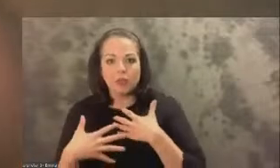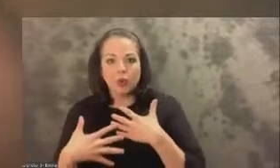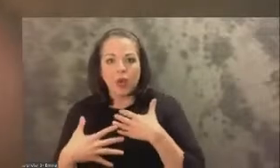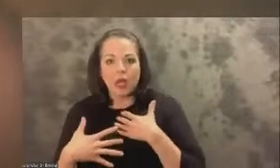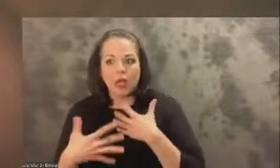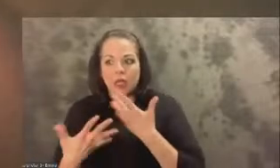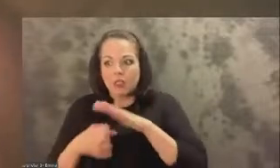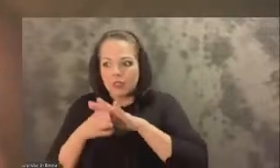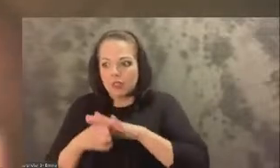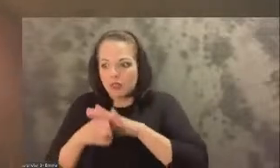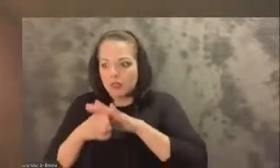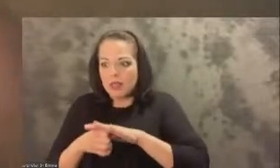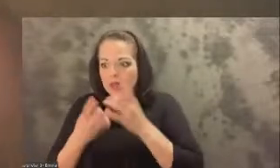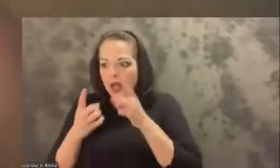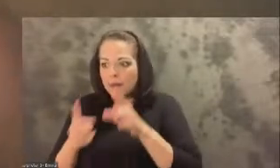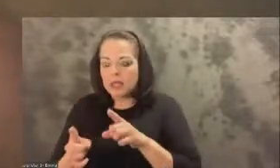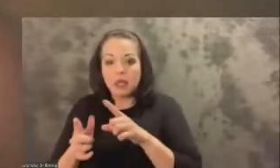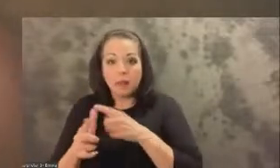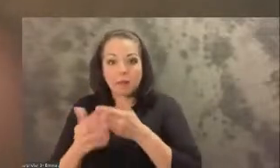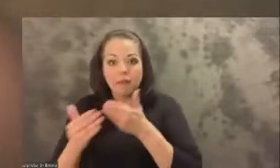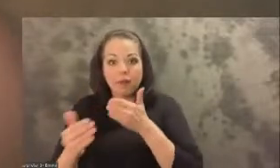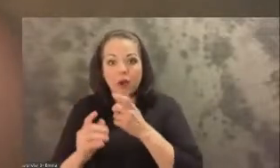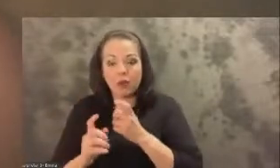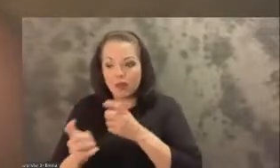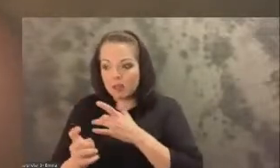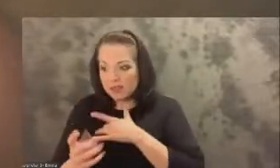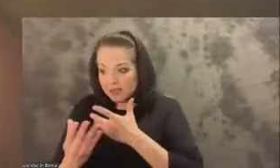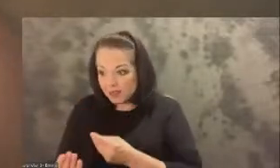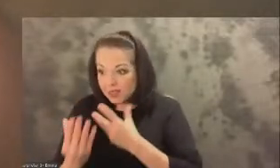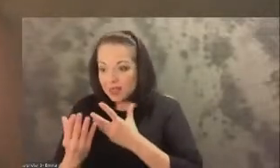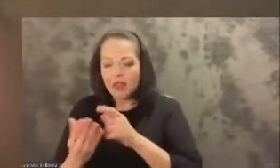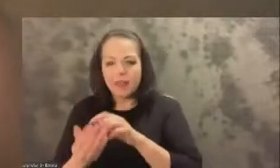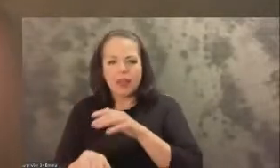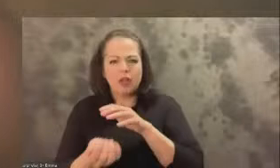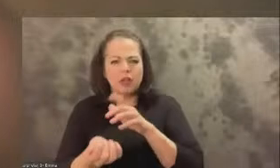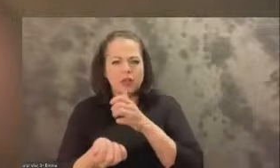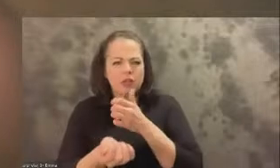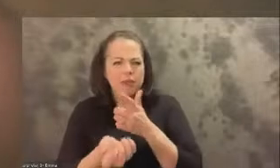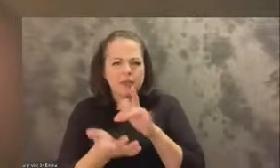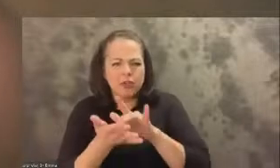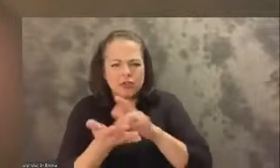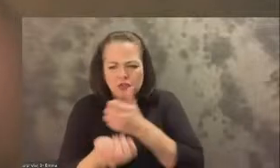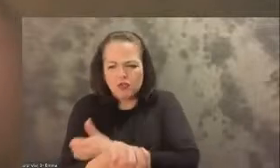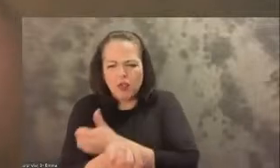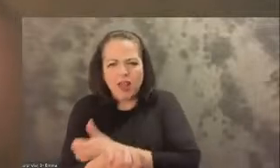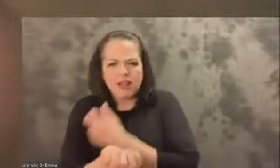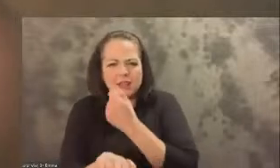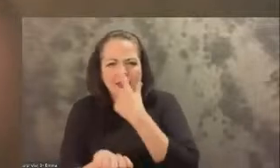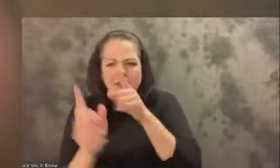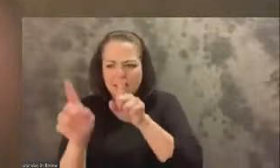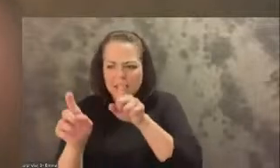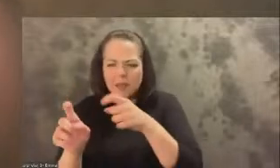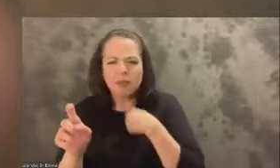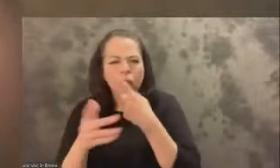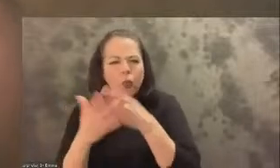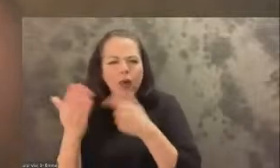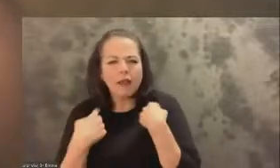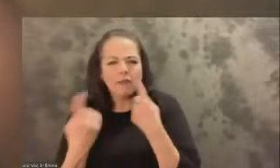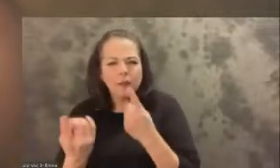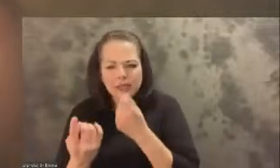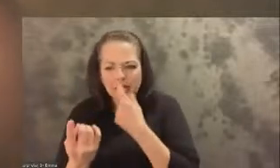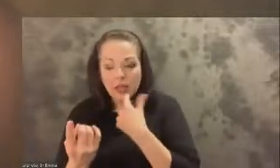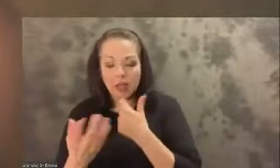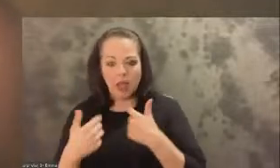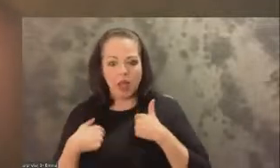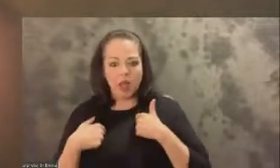and before they treat me with compassion, they're drug testing me and asking me, what have I taken? And I'm like, I'm a professor. I live a